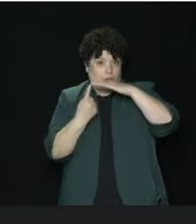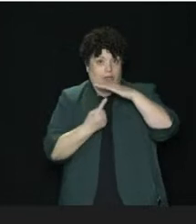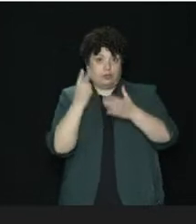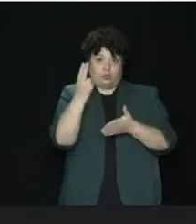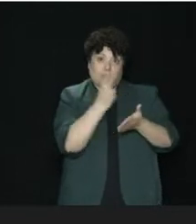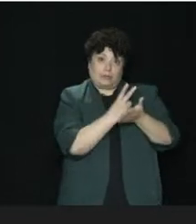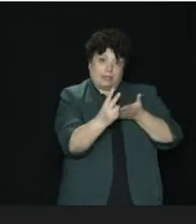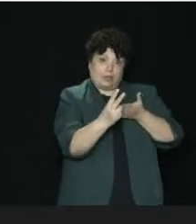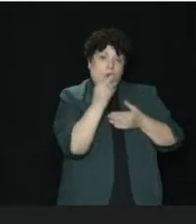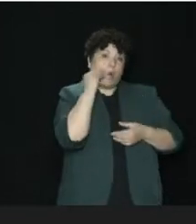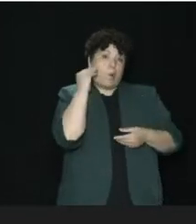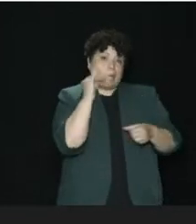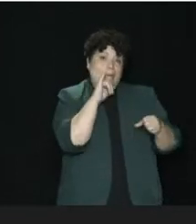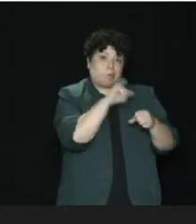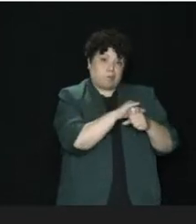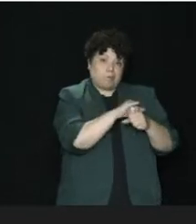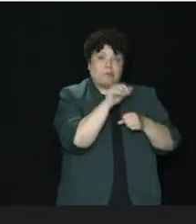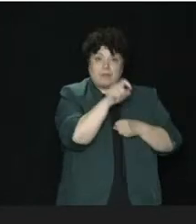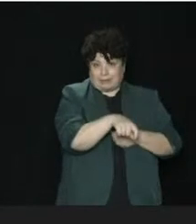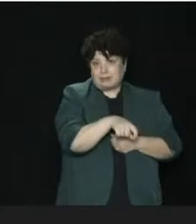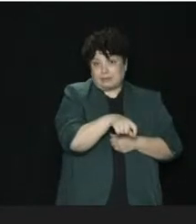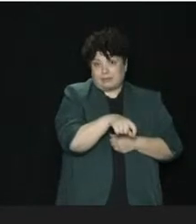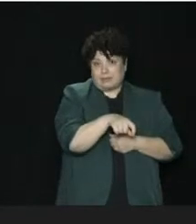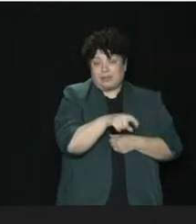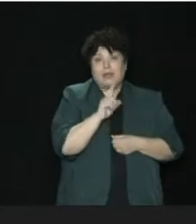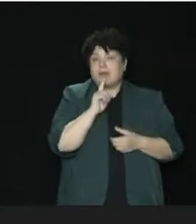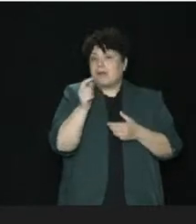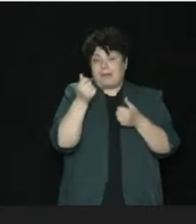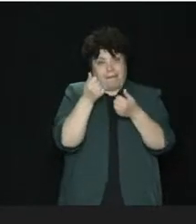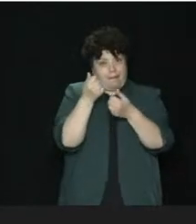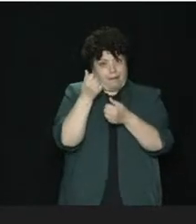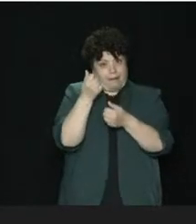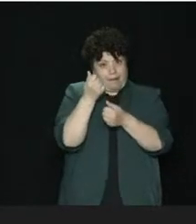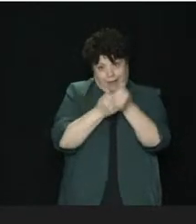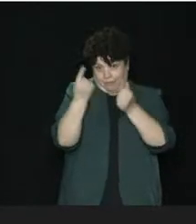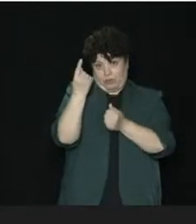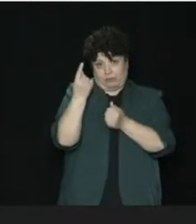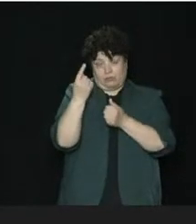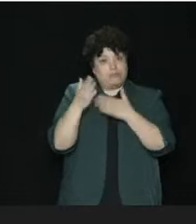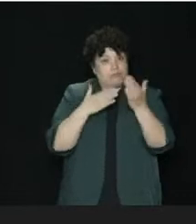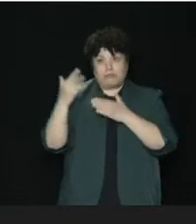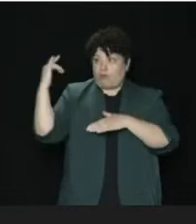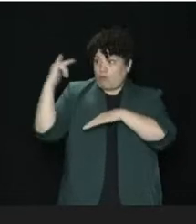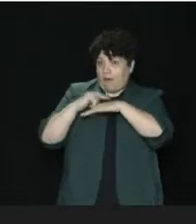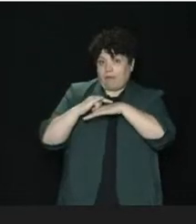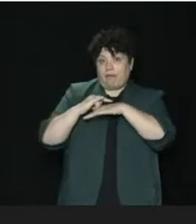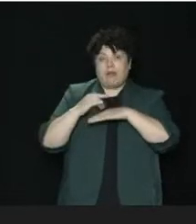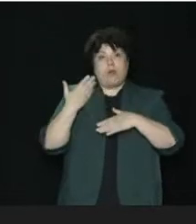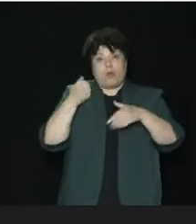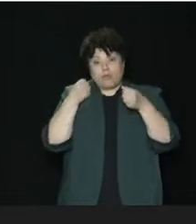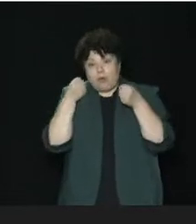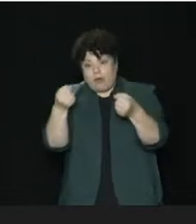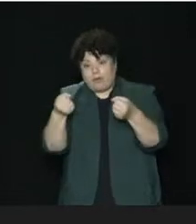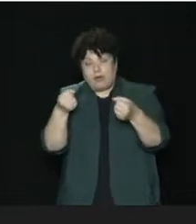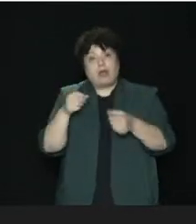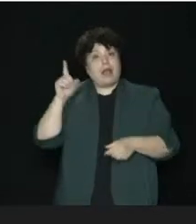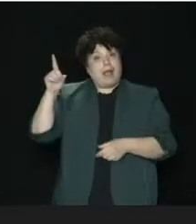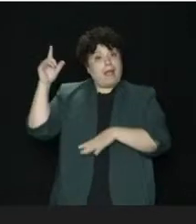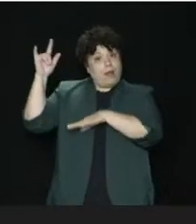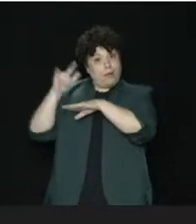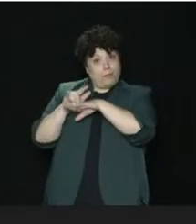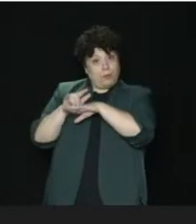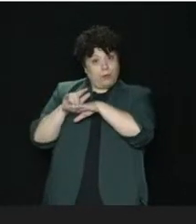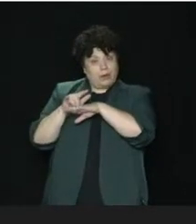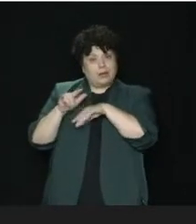home. And that is for everyone arriving. On top of that, if you're arriving at an airport, you need to